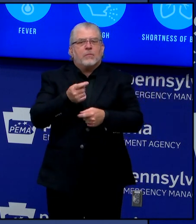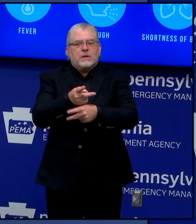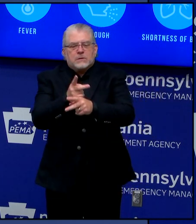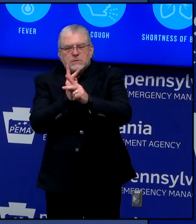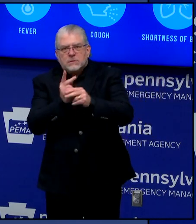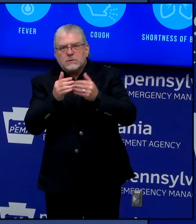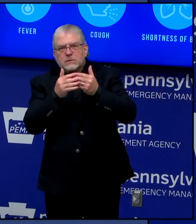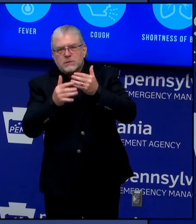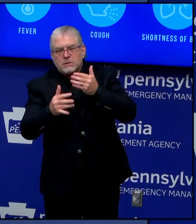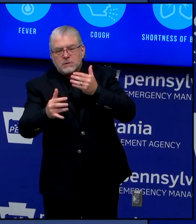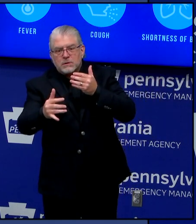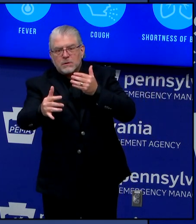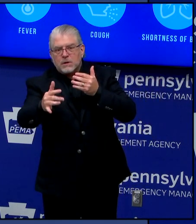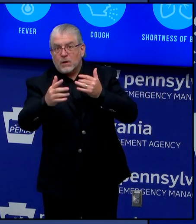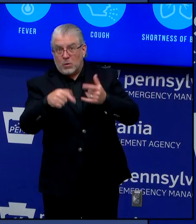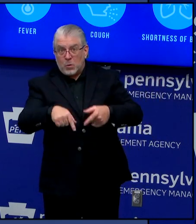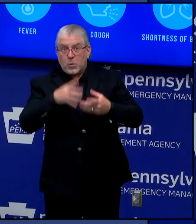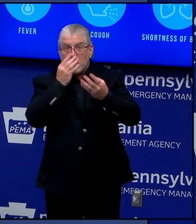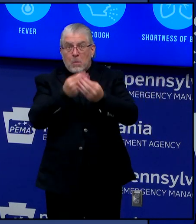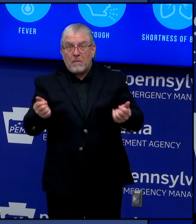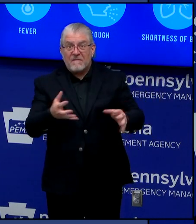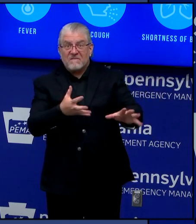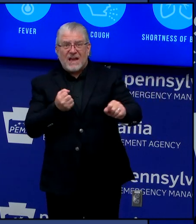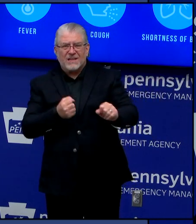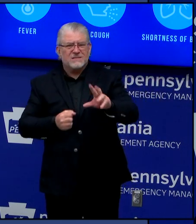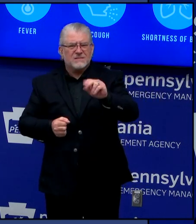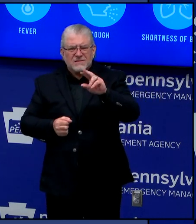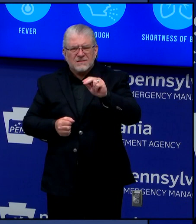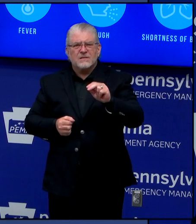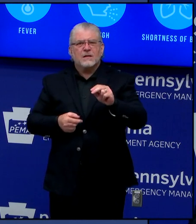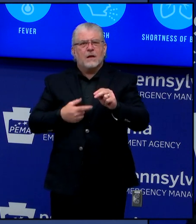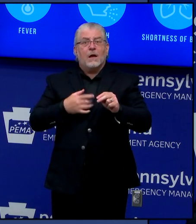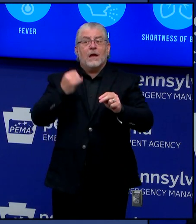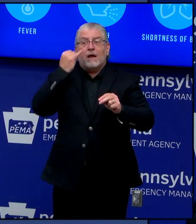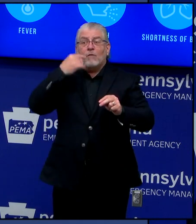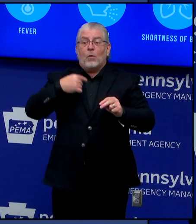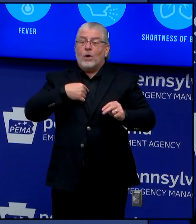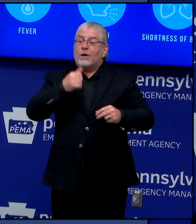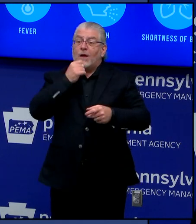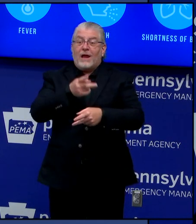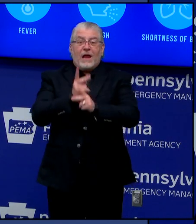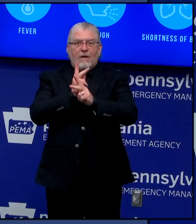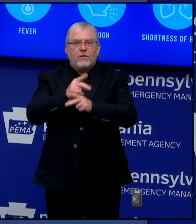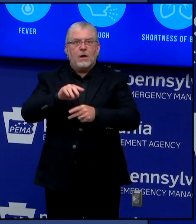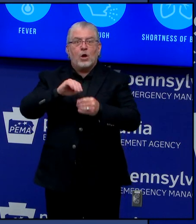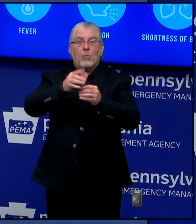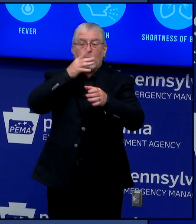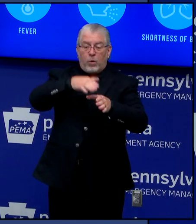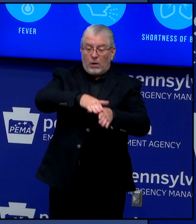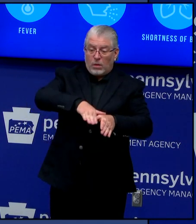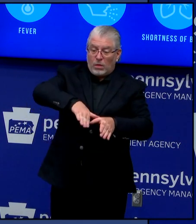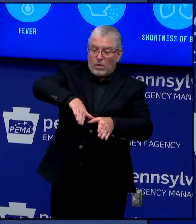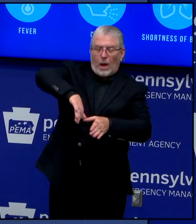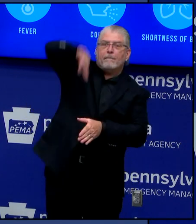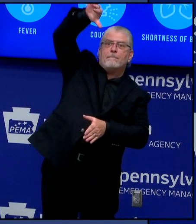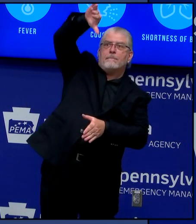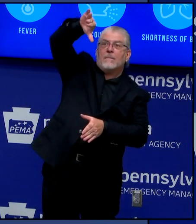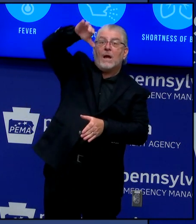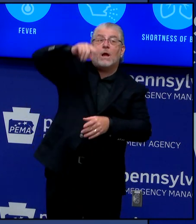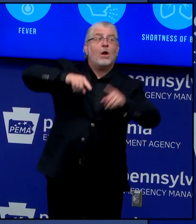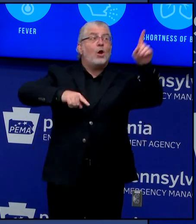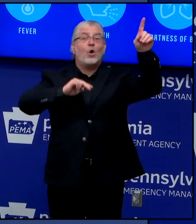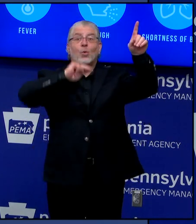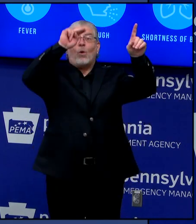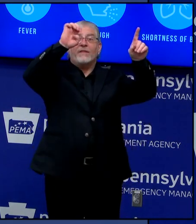and can resurge again, and is still very prevalent, unfortunately, in the southeast and the northeast. But we are making significant progress,